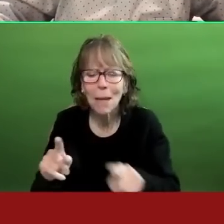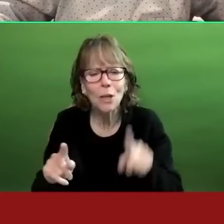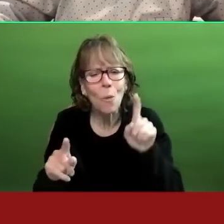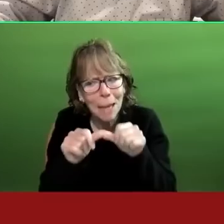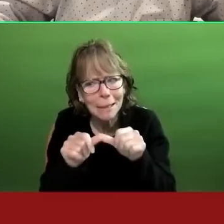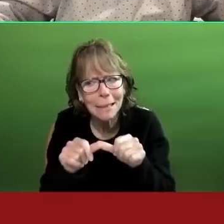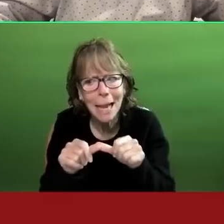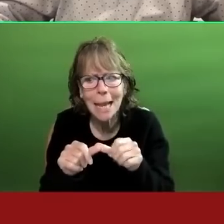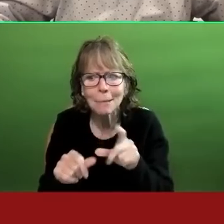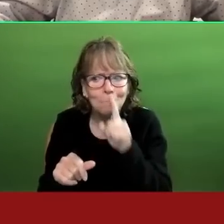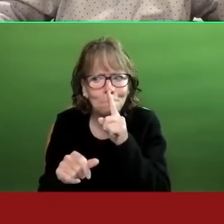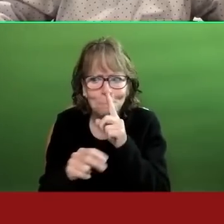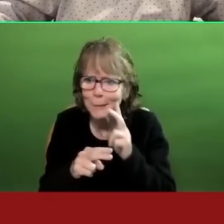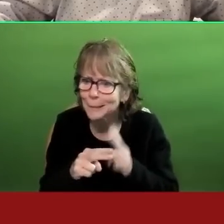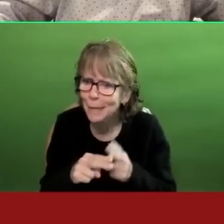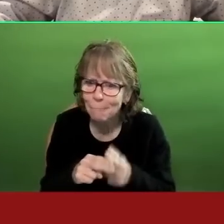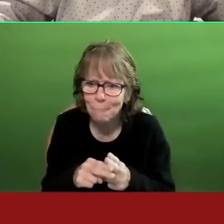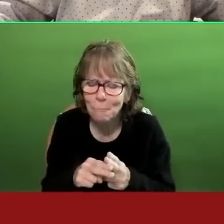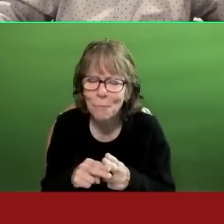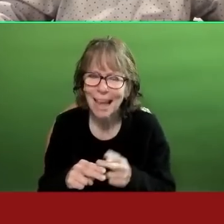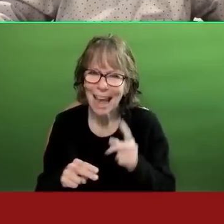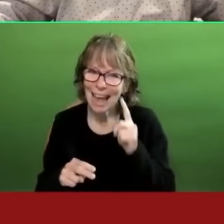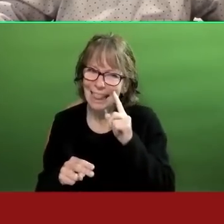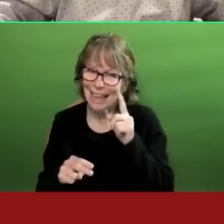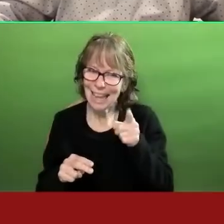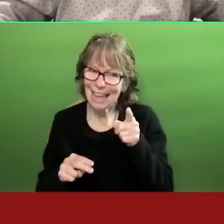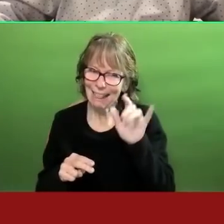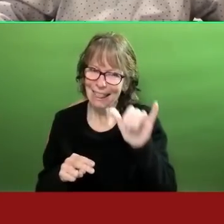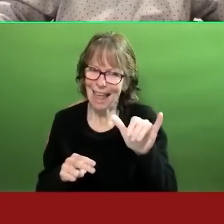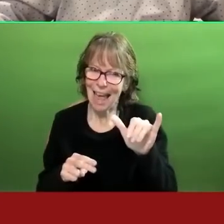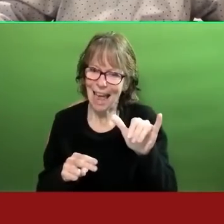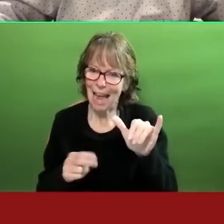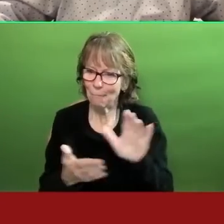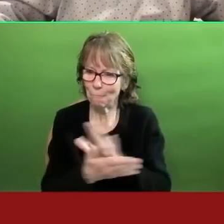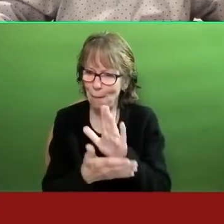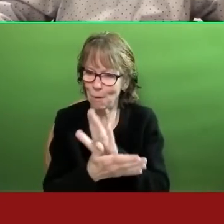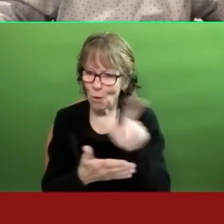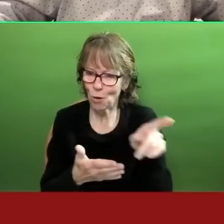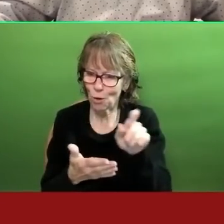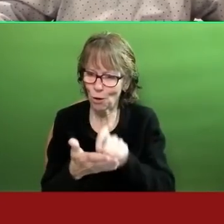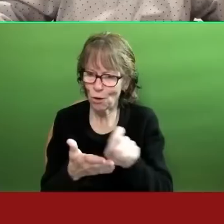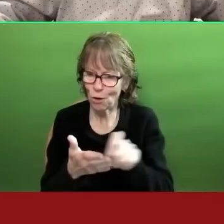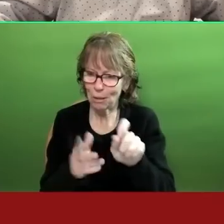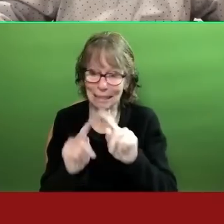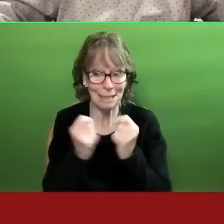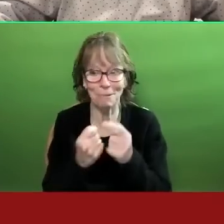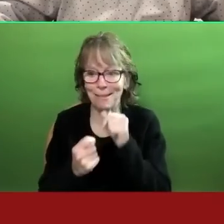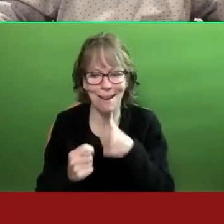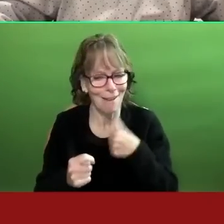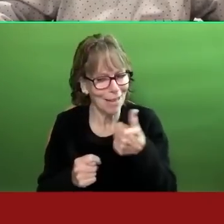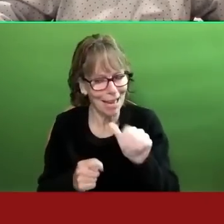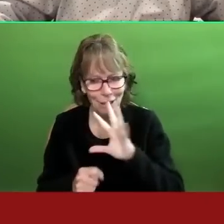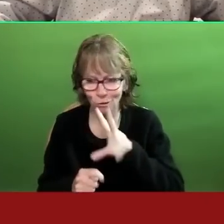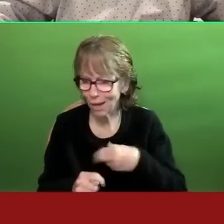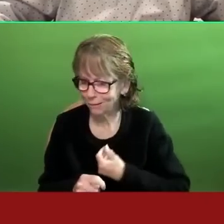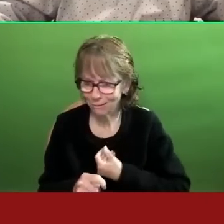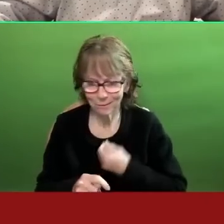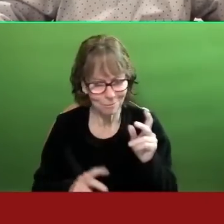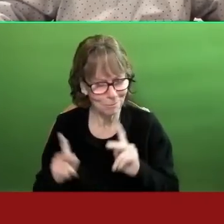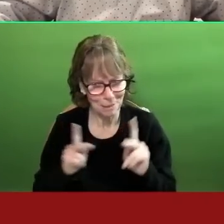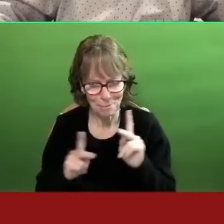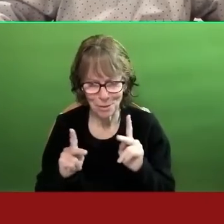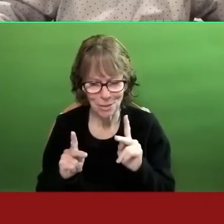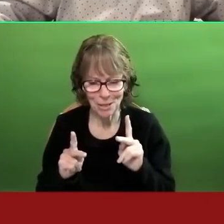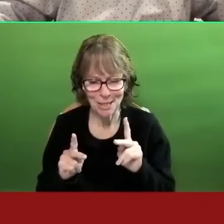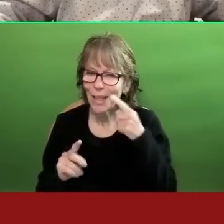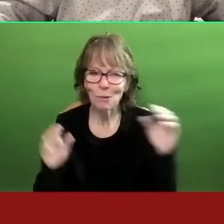the team had a transgender person on their paper or consulted with transgender people to assess the positive and negatives or what this could